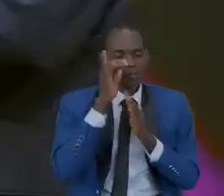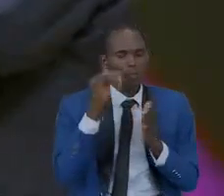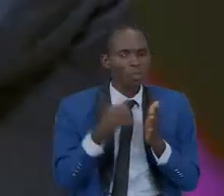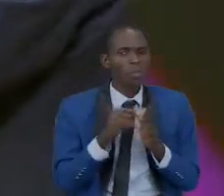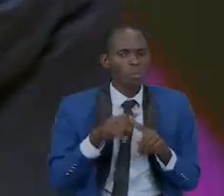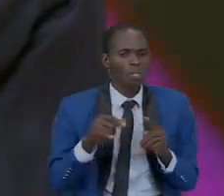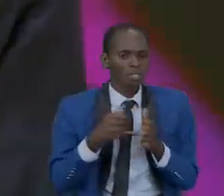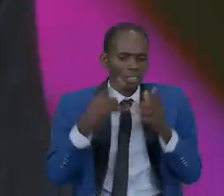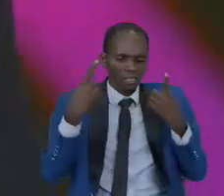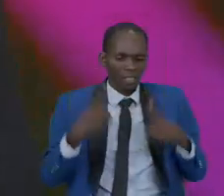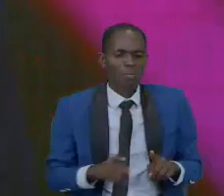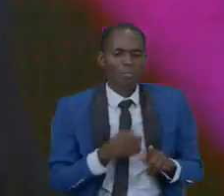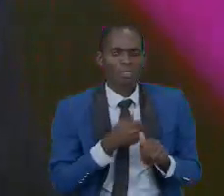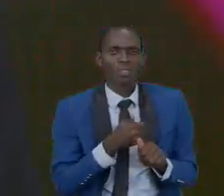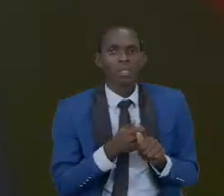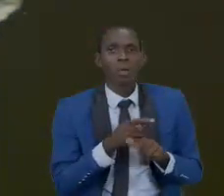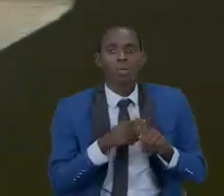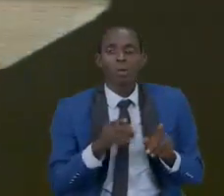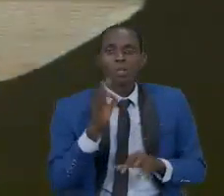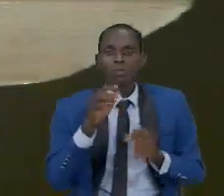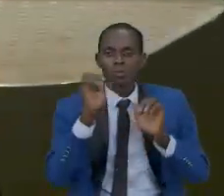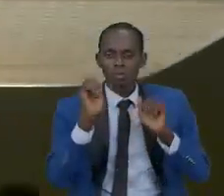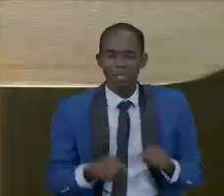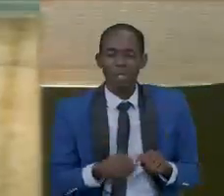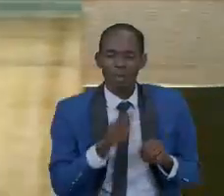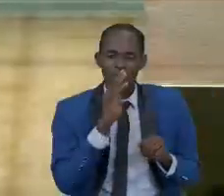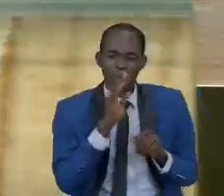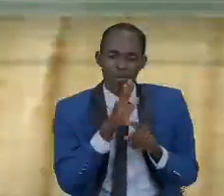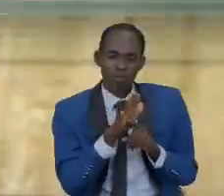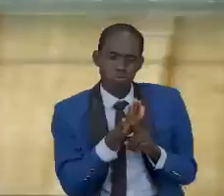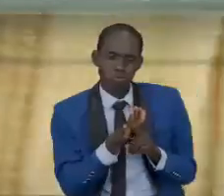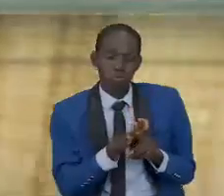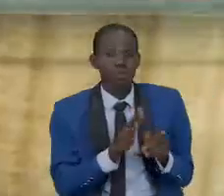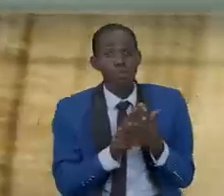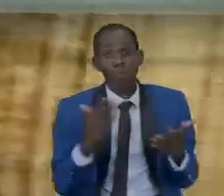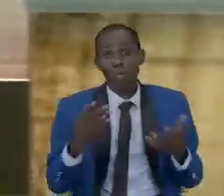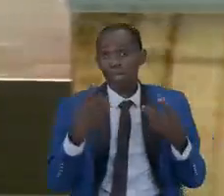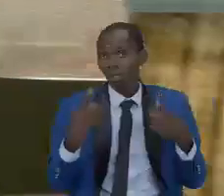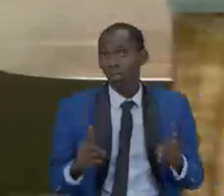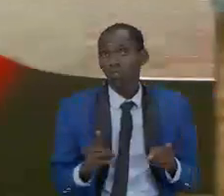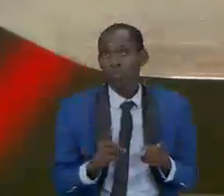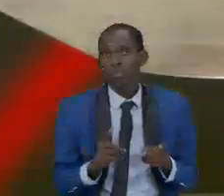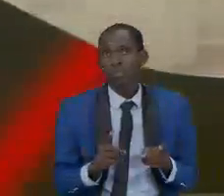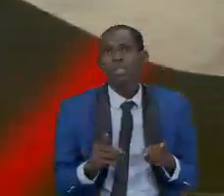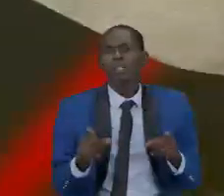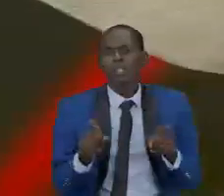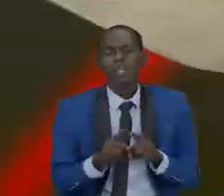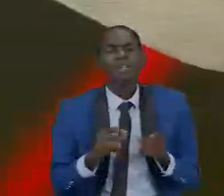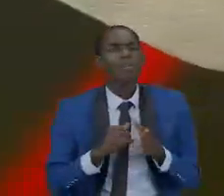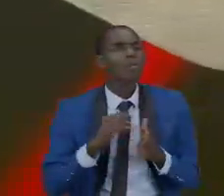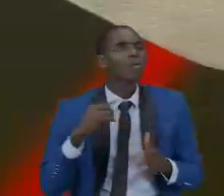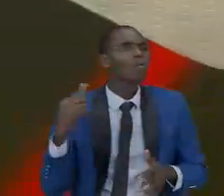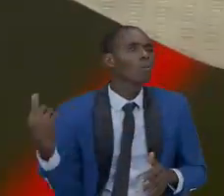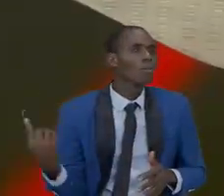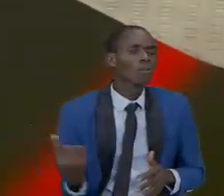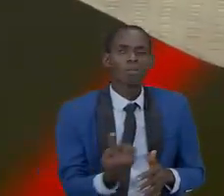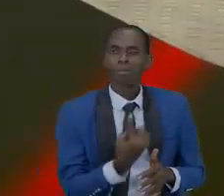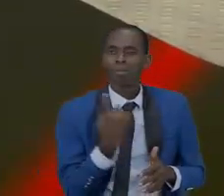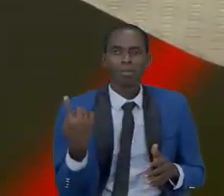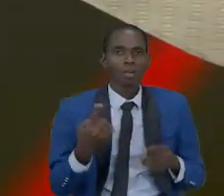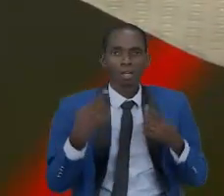that's what will happen but if you can slow down something happened like it always happens